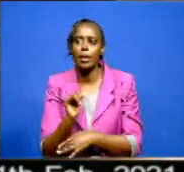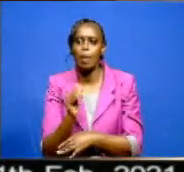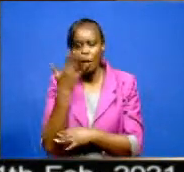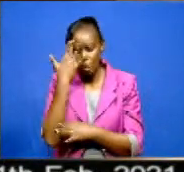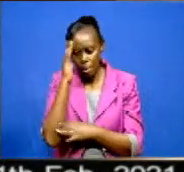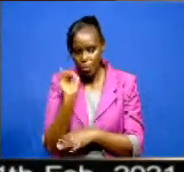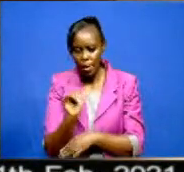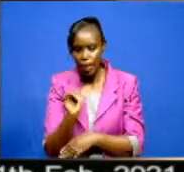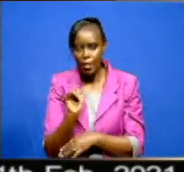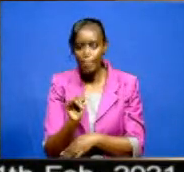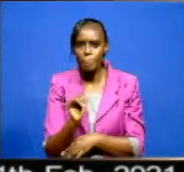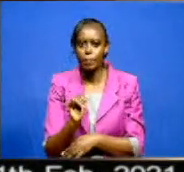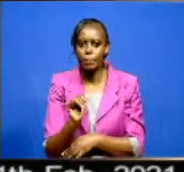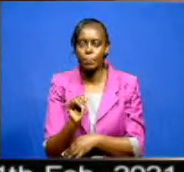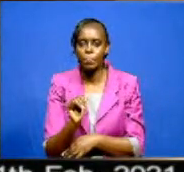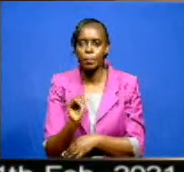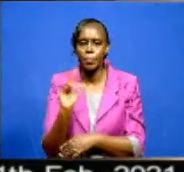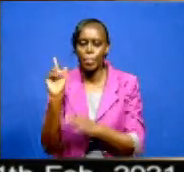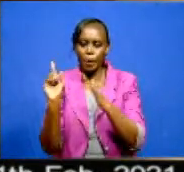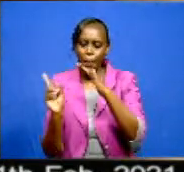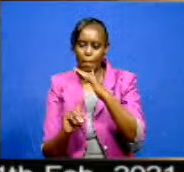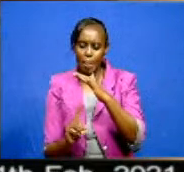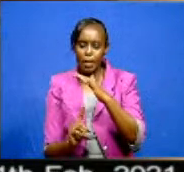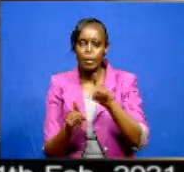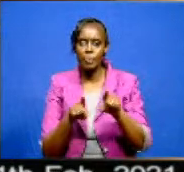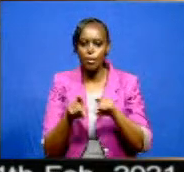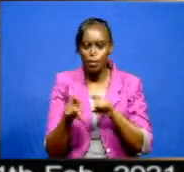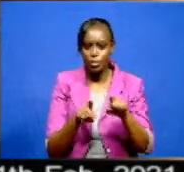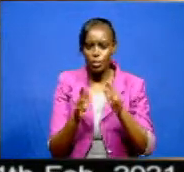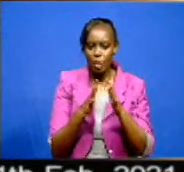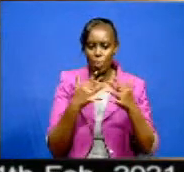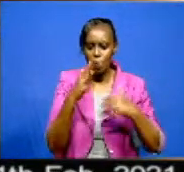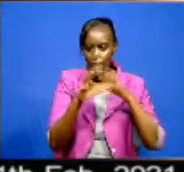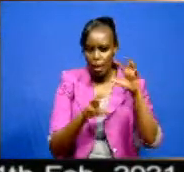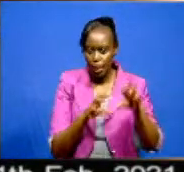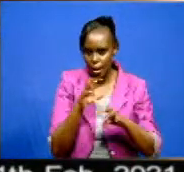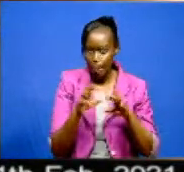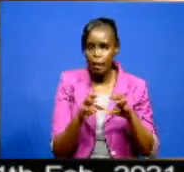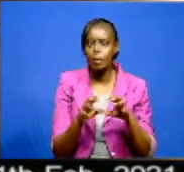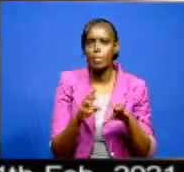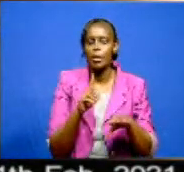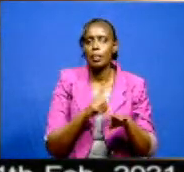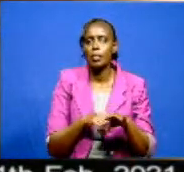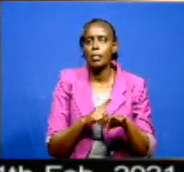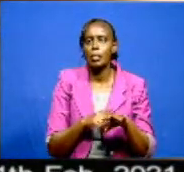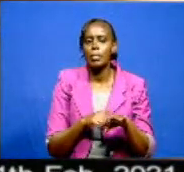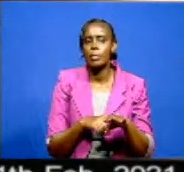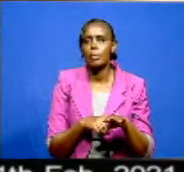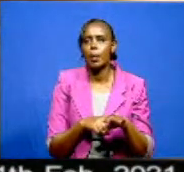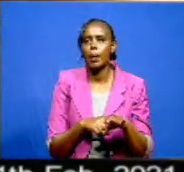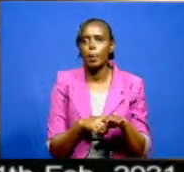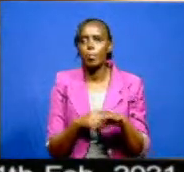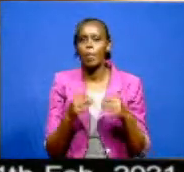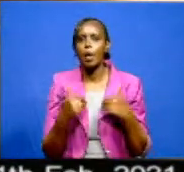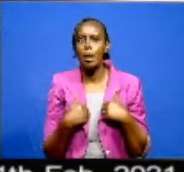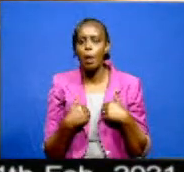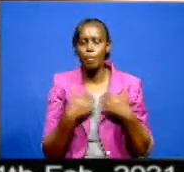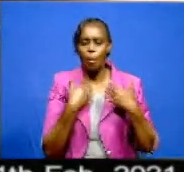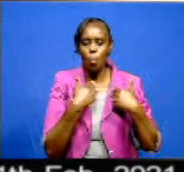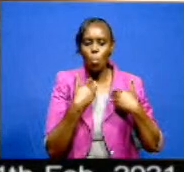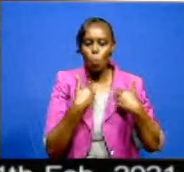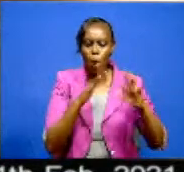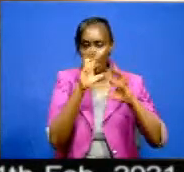aware the Ministry of Tourism and Wildlife, and especially when it comes to wildlife